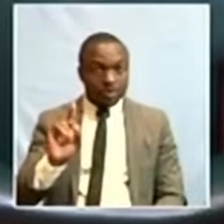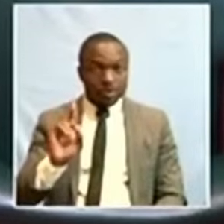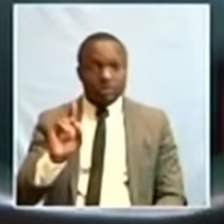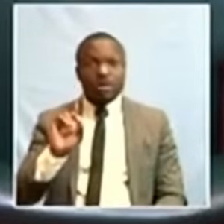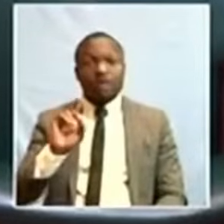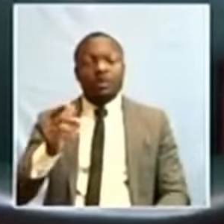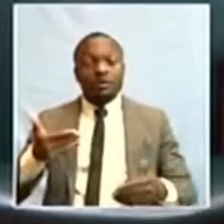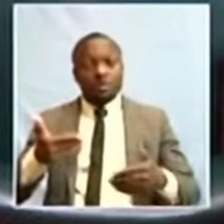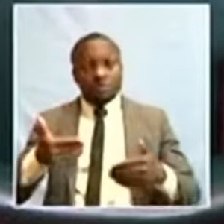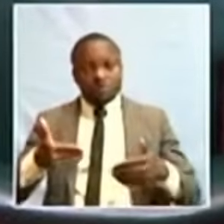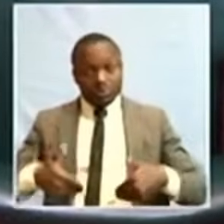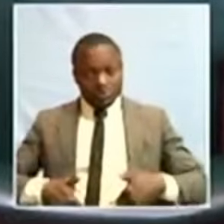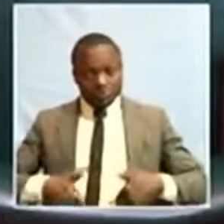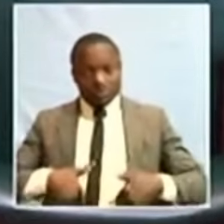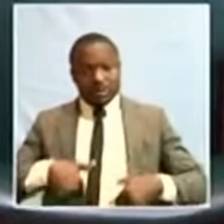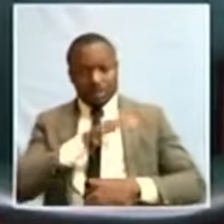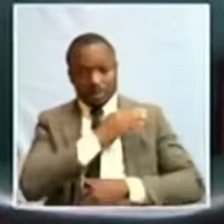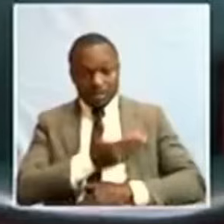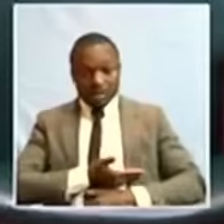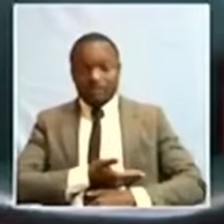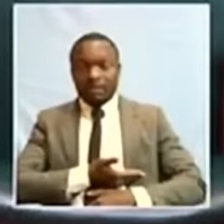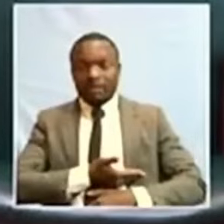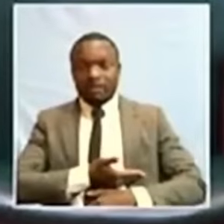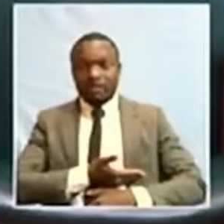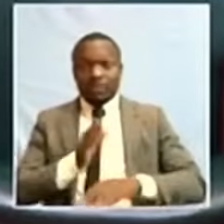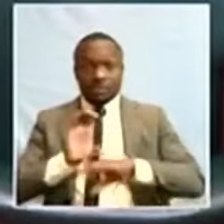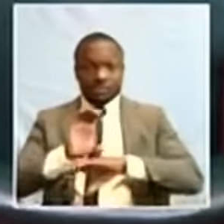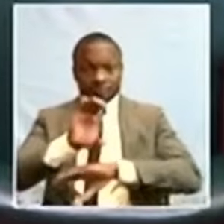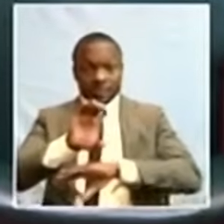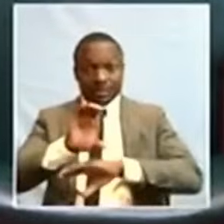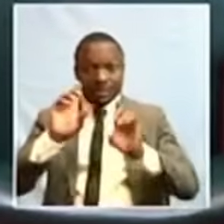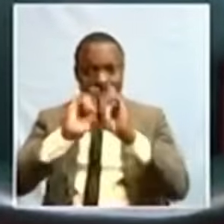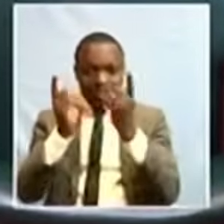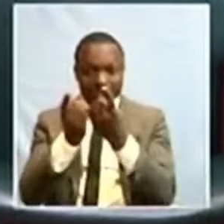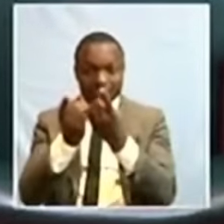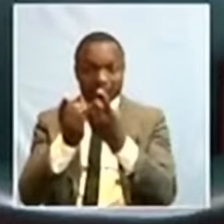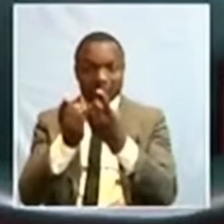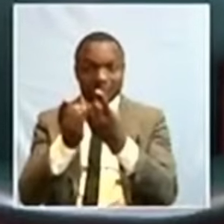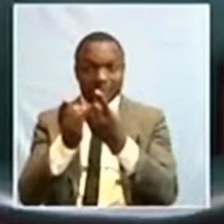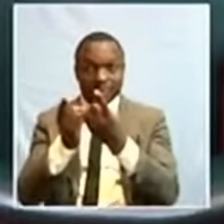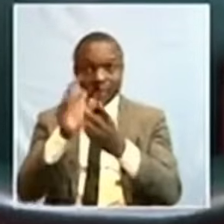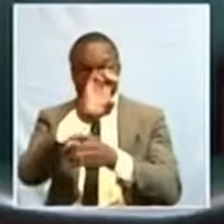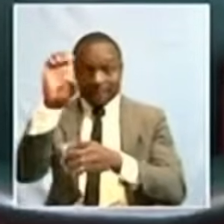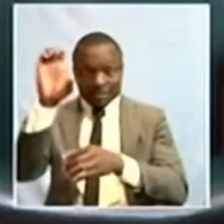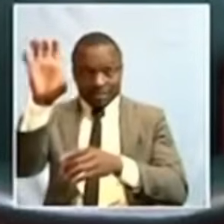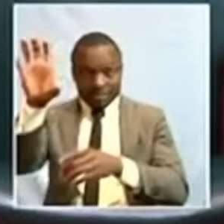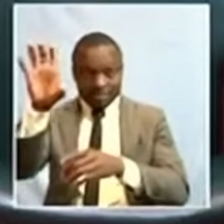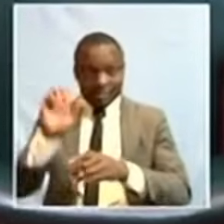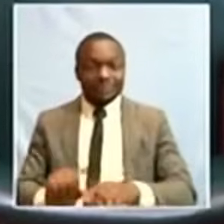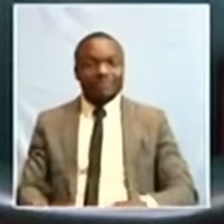Empowerment Organization from Chipata District, Eastern Province.